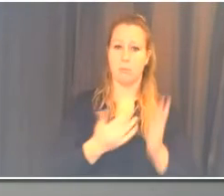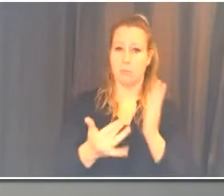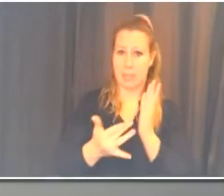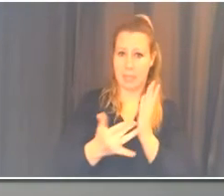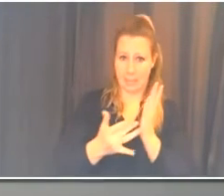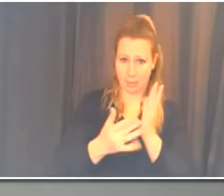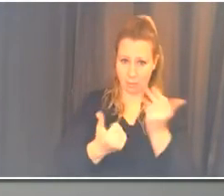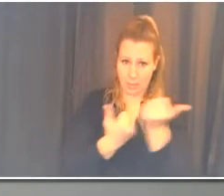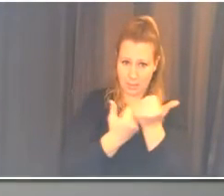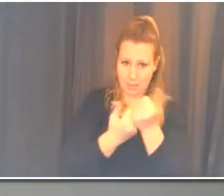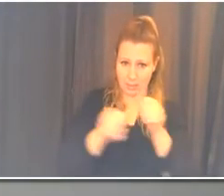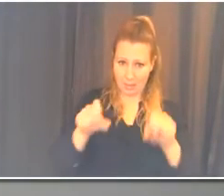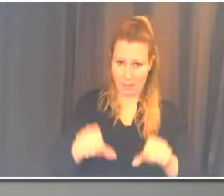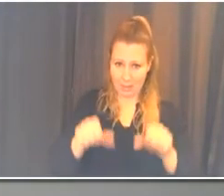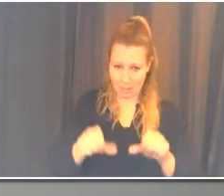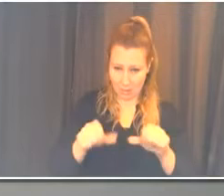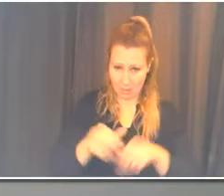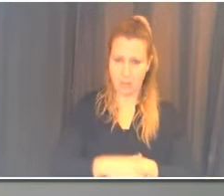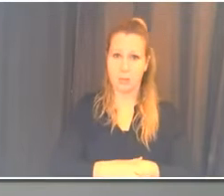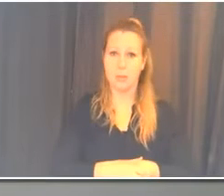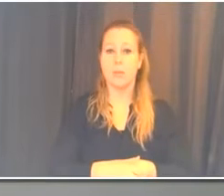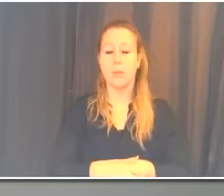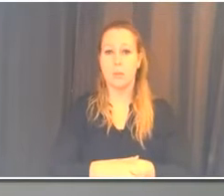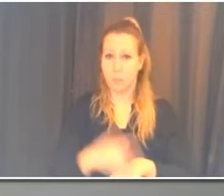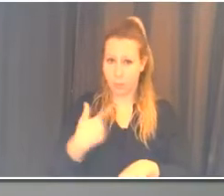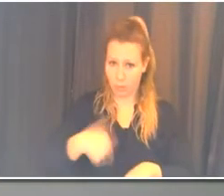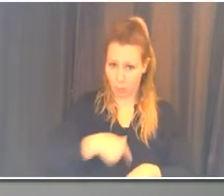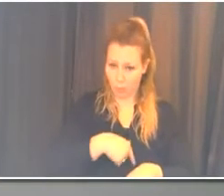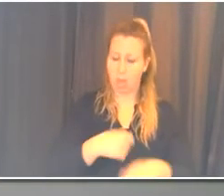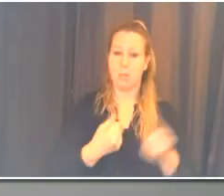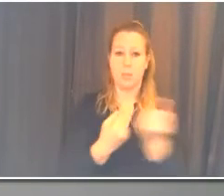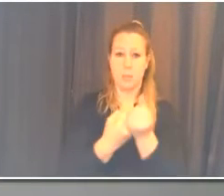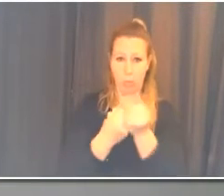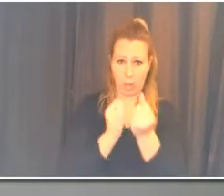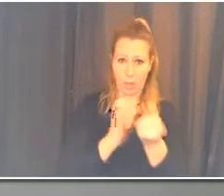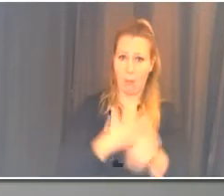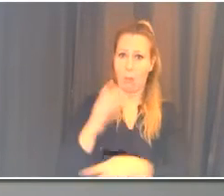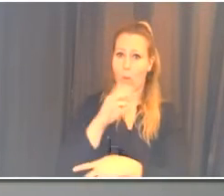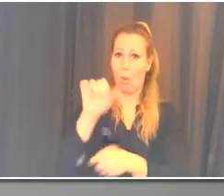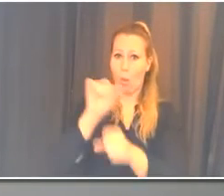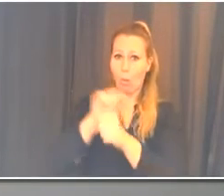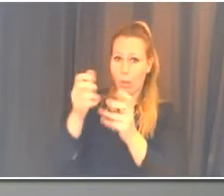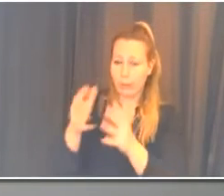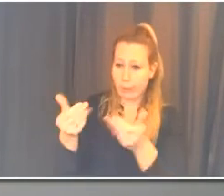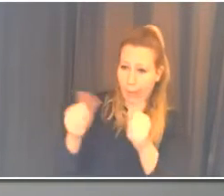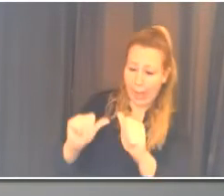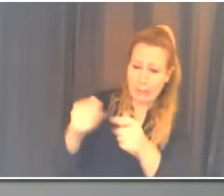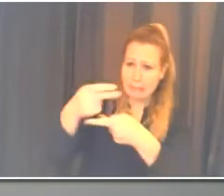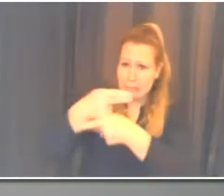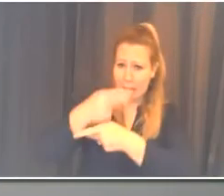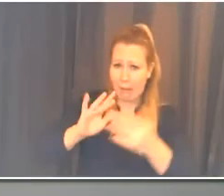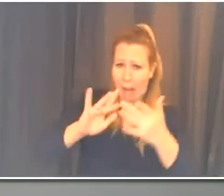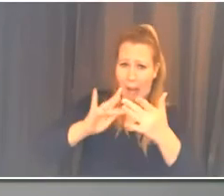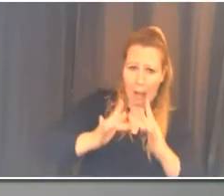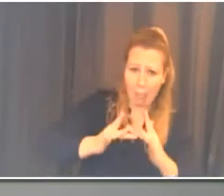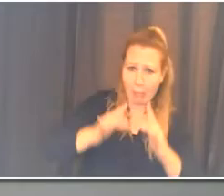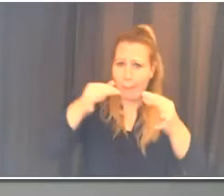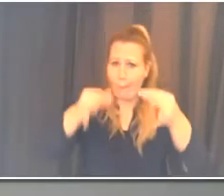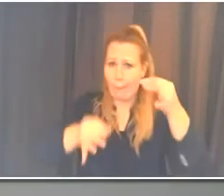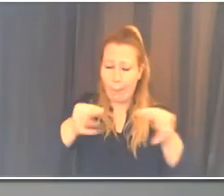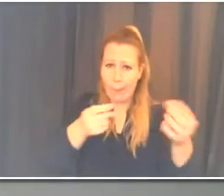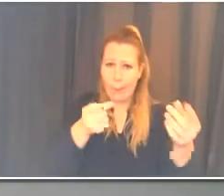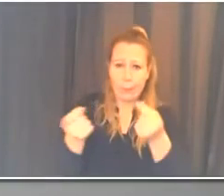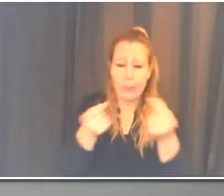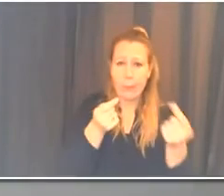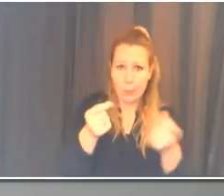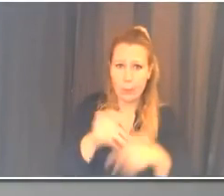we've also some of the bus have started rapid response hotline specifically to address these custody and visitation issues and